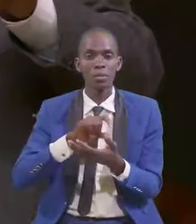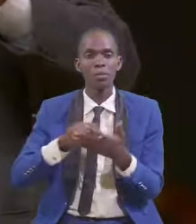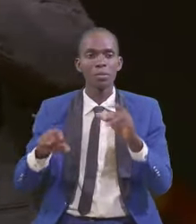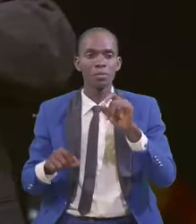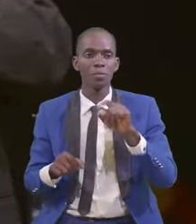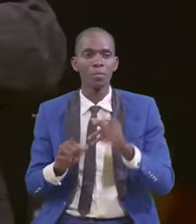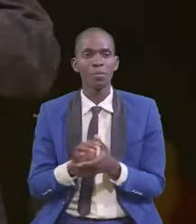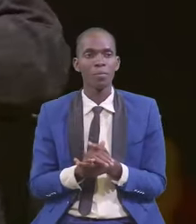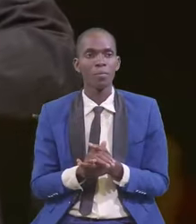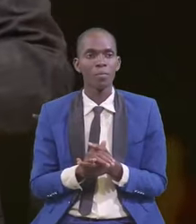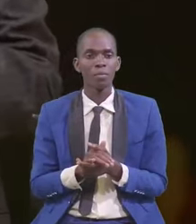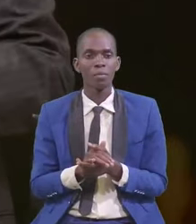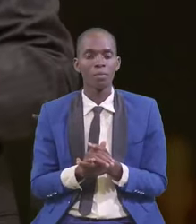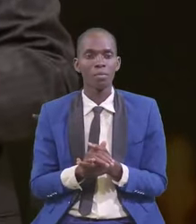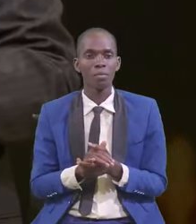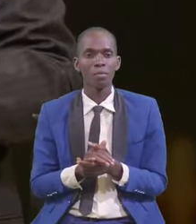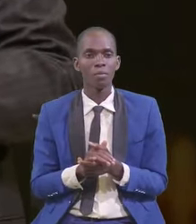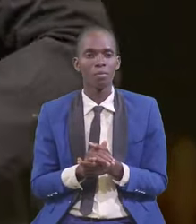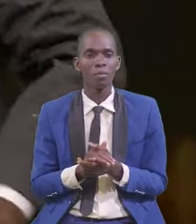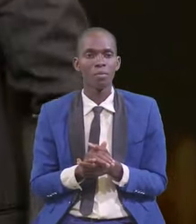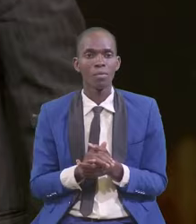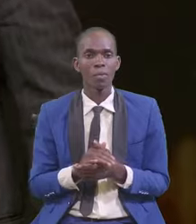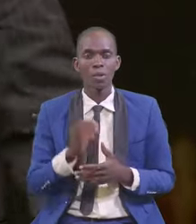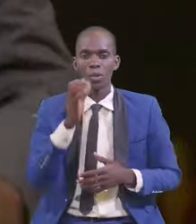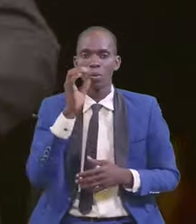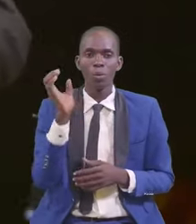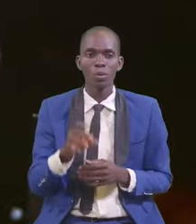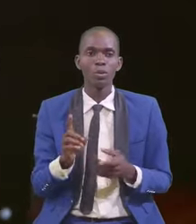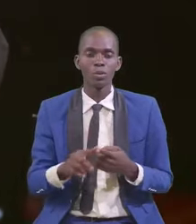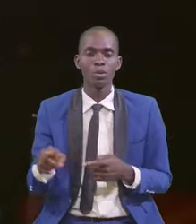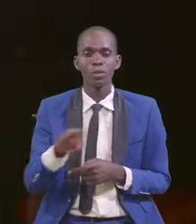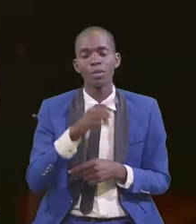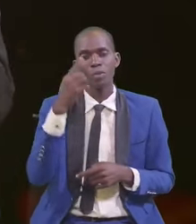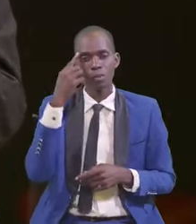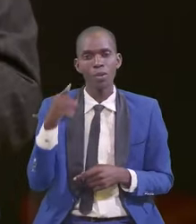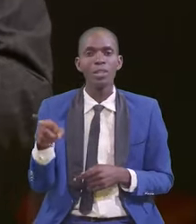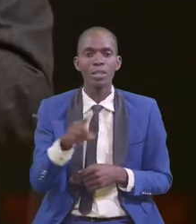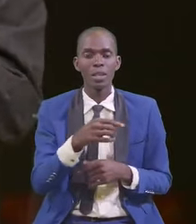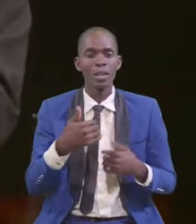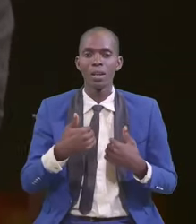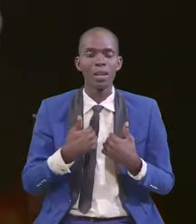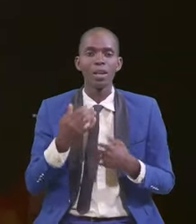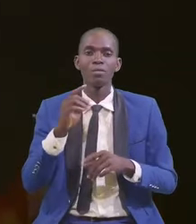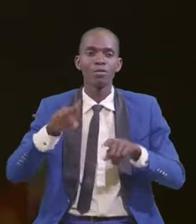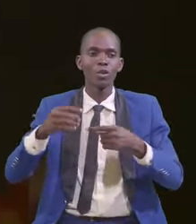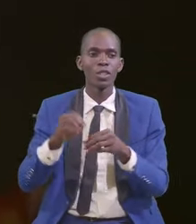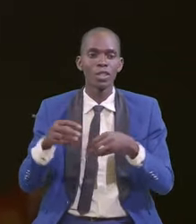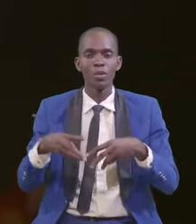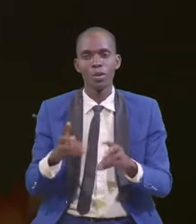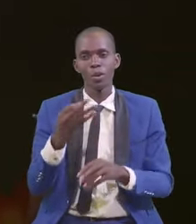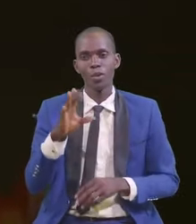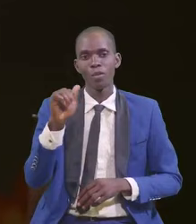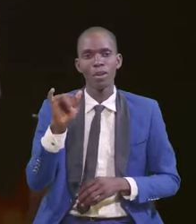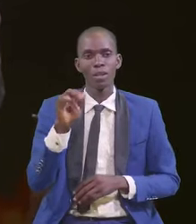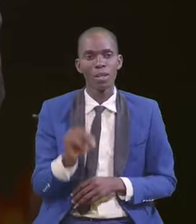11 wo unto them for they have gone in the way of Kain